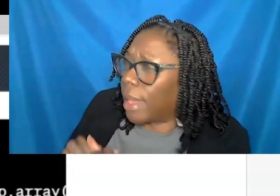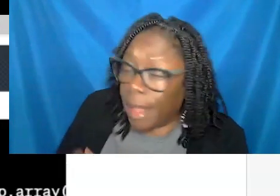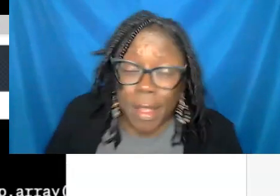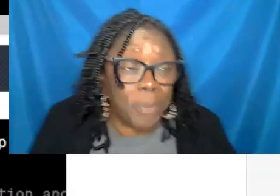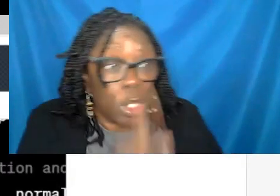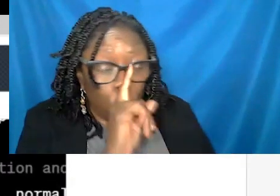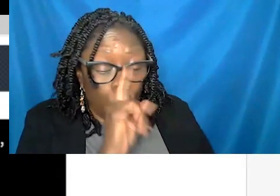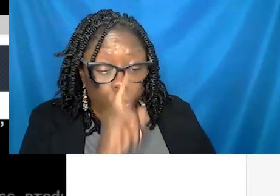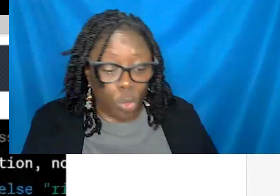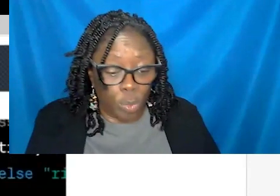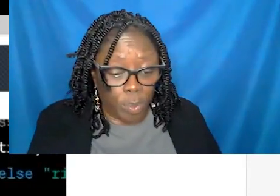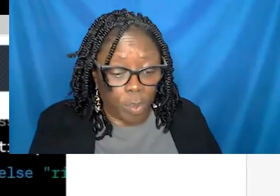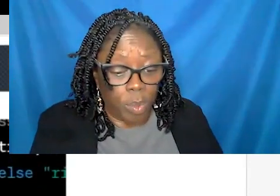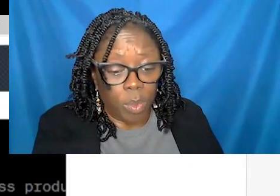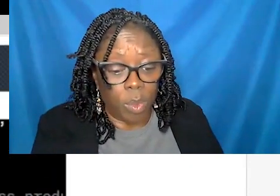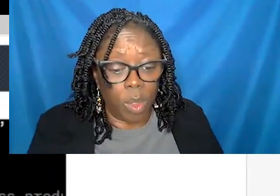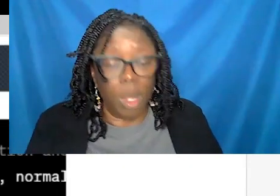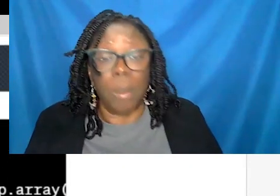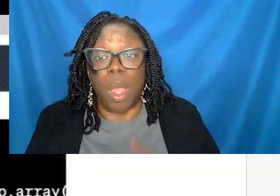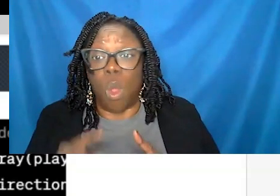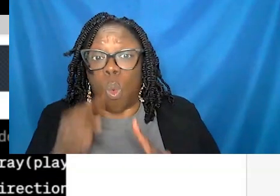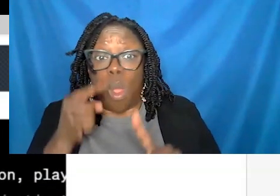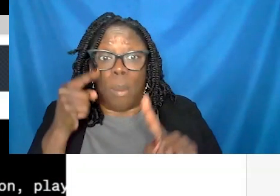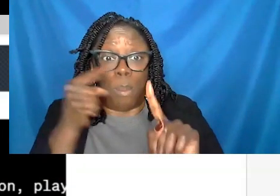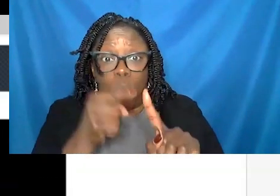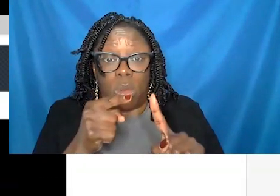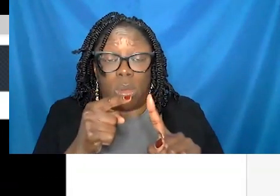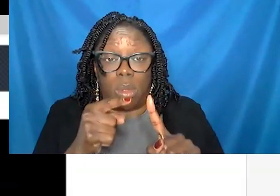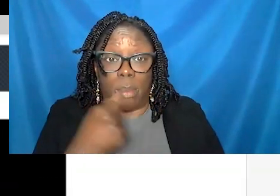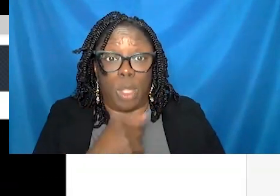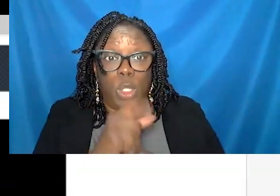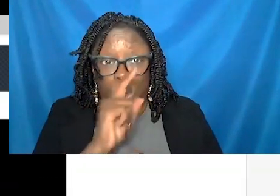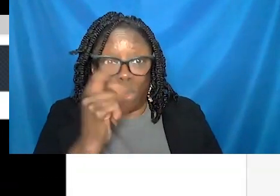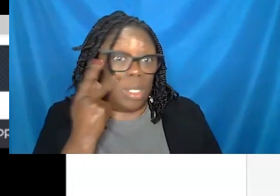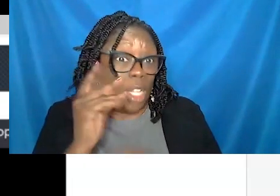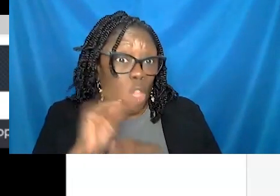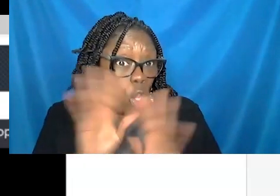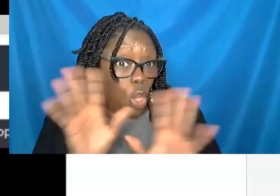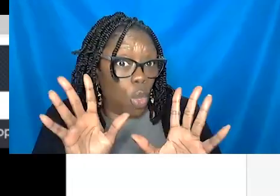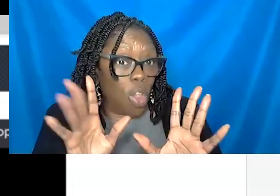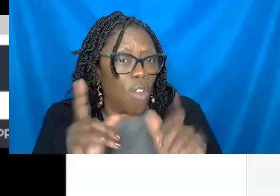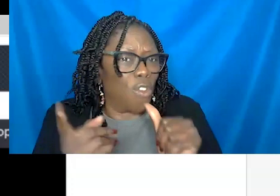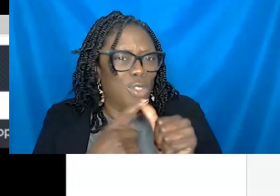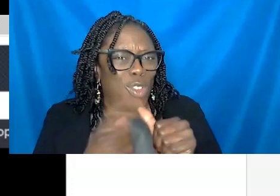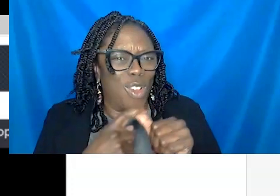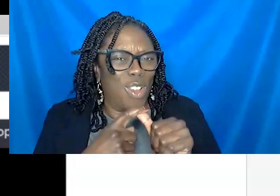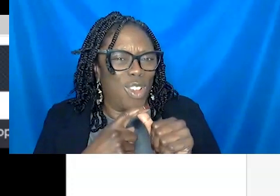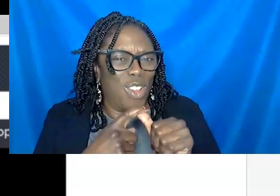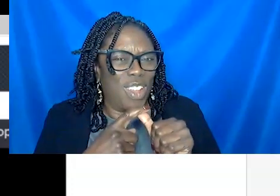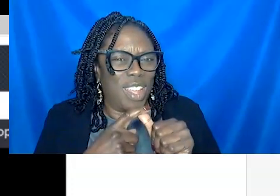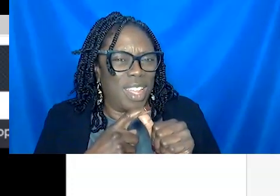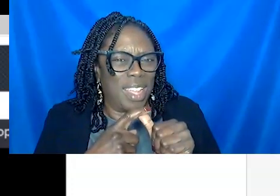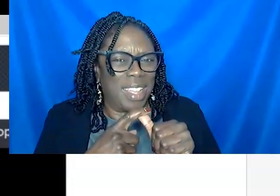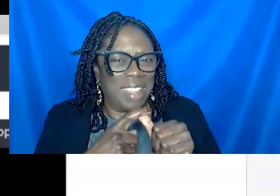Python code, the main point that I wanted to point out with this Python code is that, first of all, this is